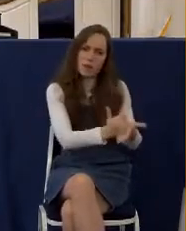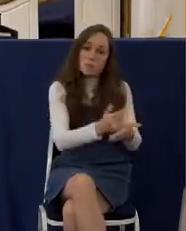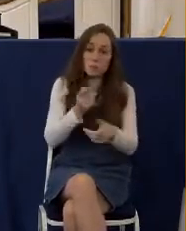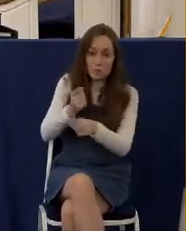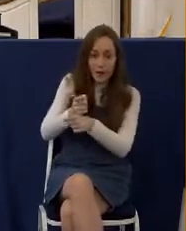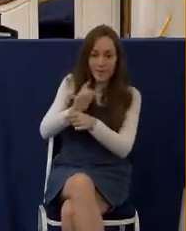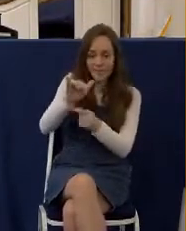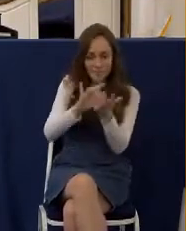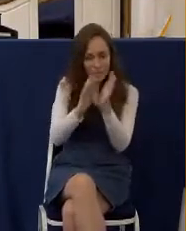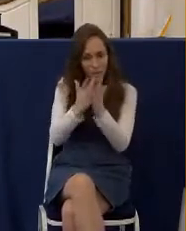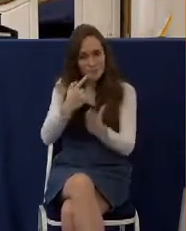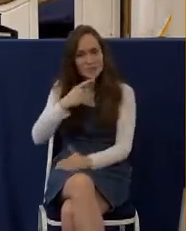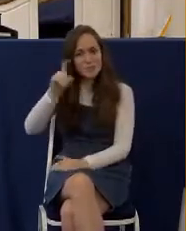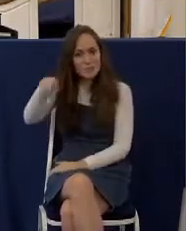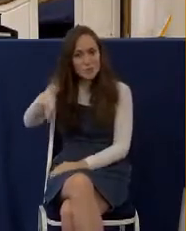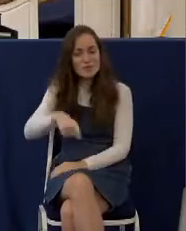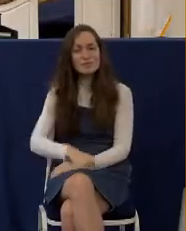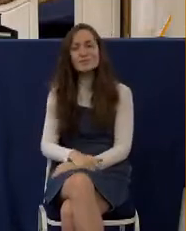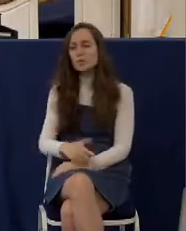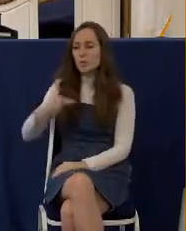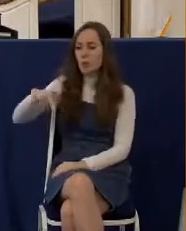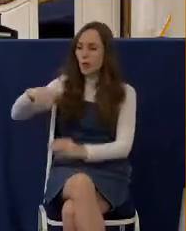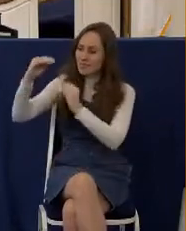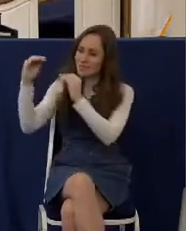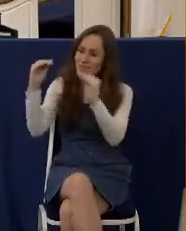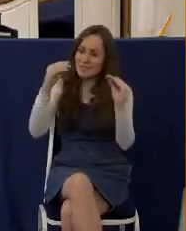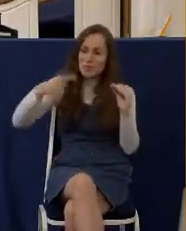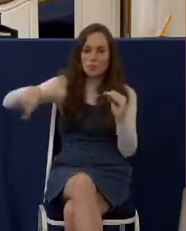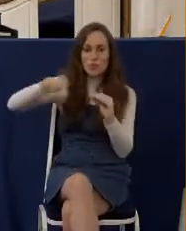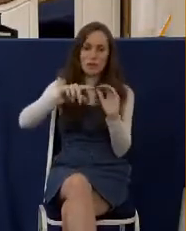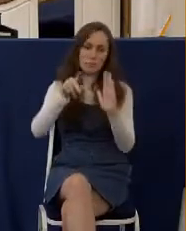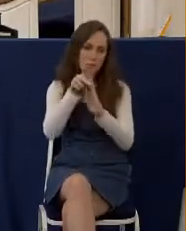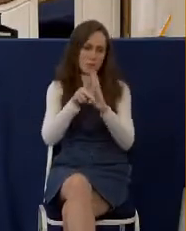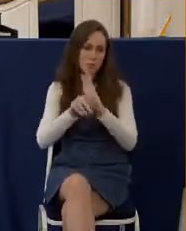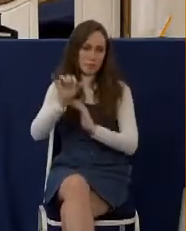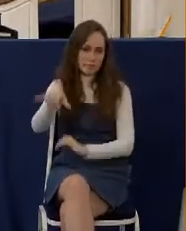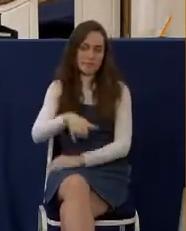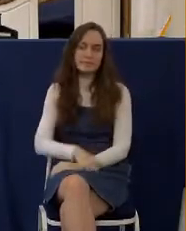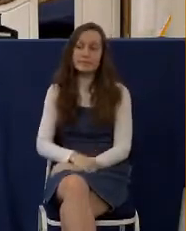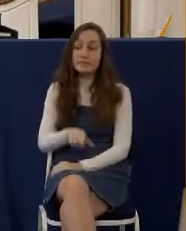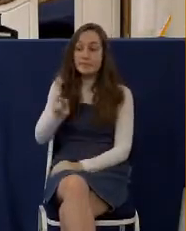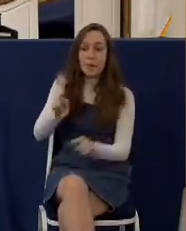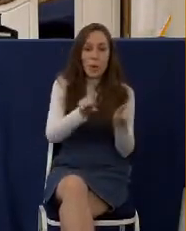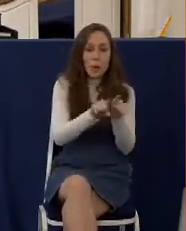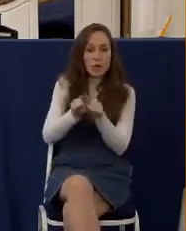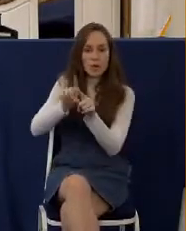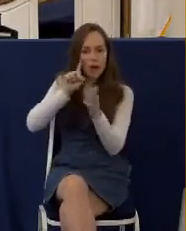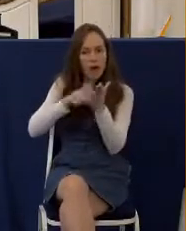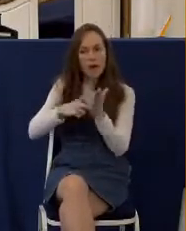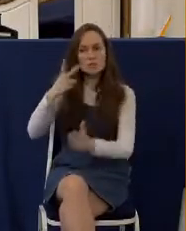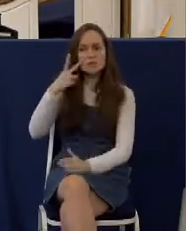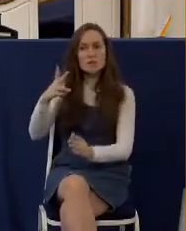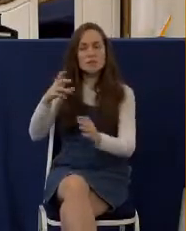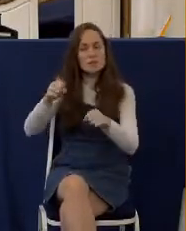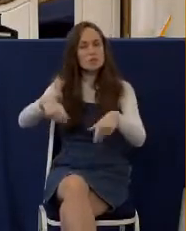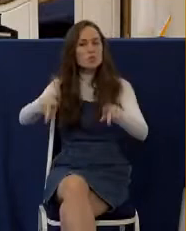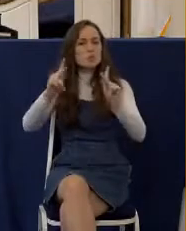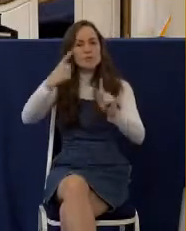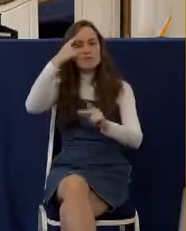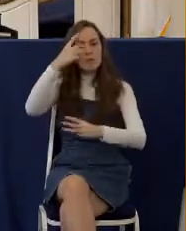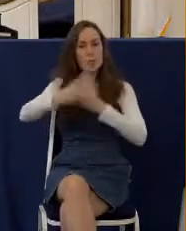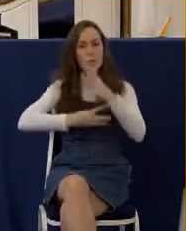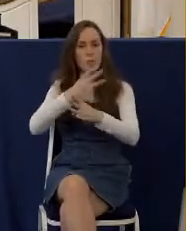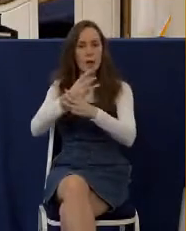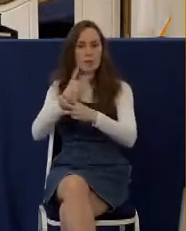Paul was teaching them this principle, but he also saw this as an opportunity for the world to see how